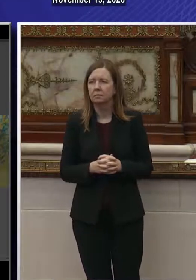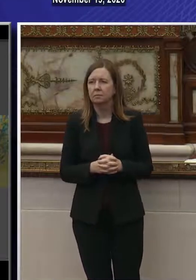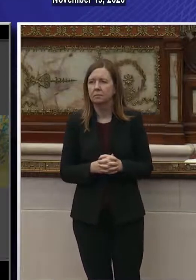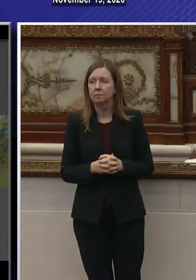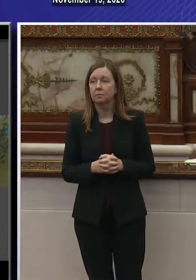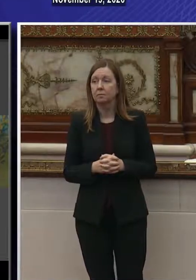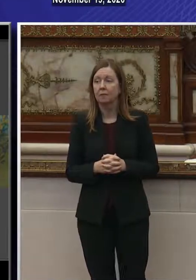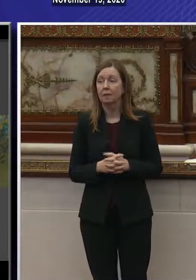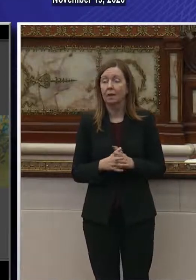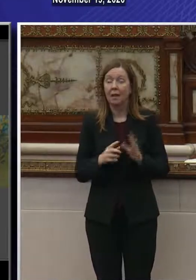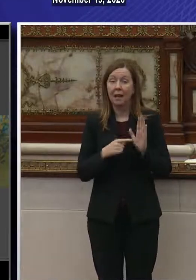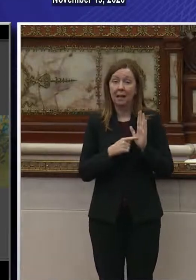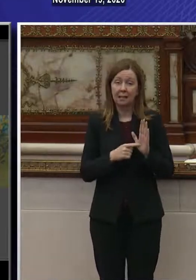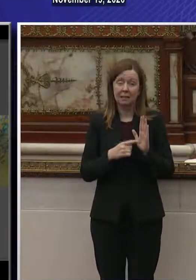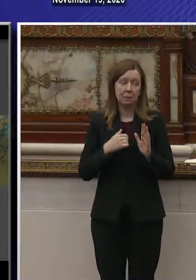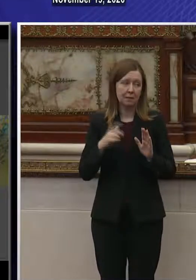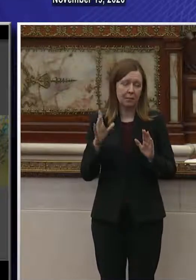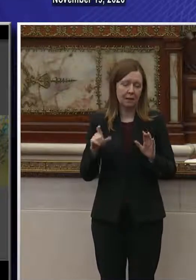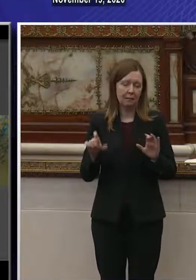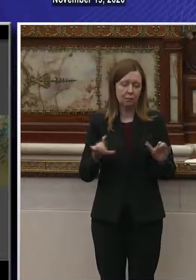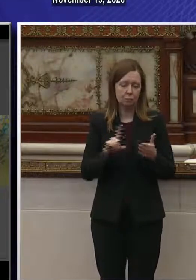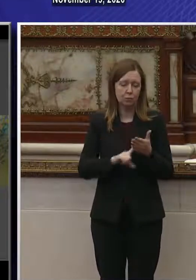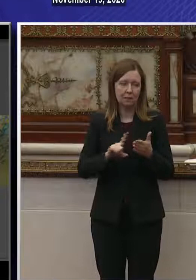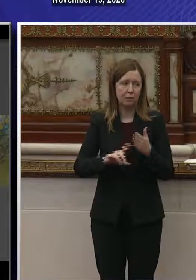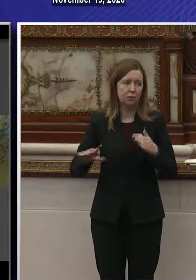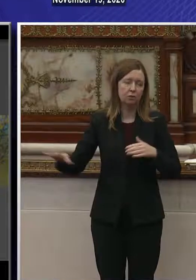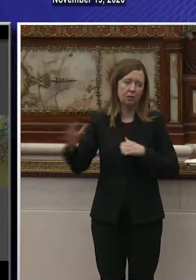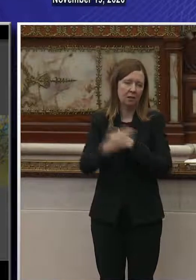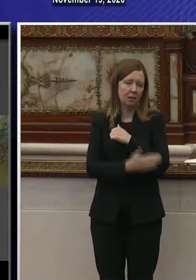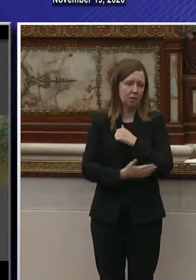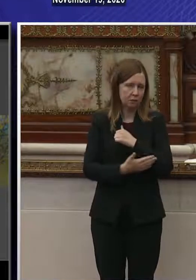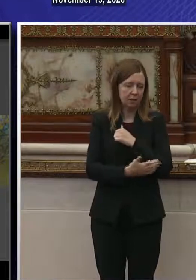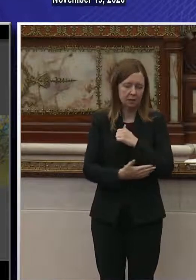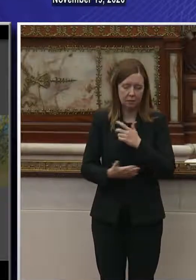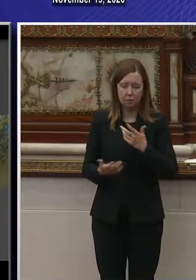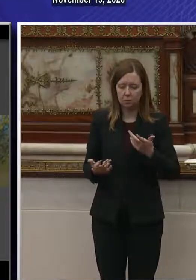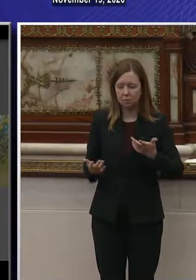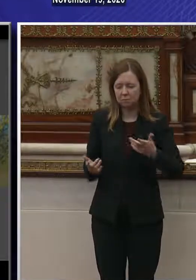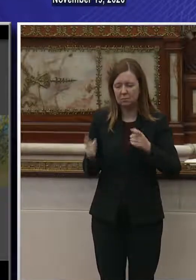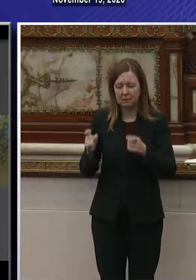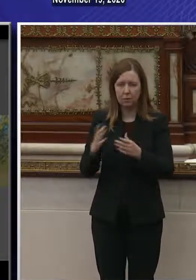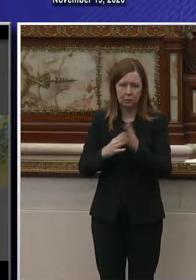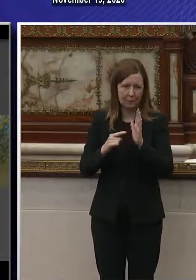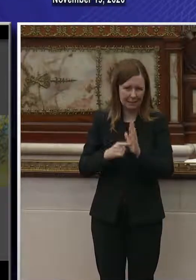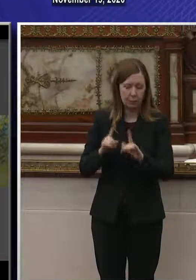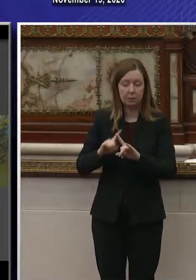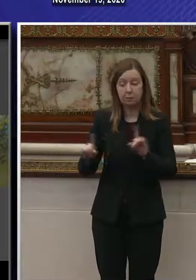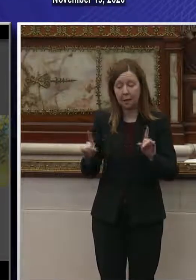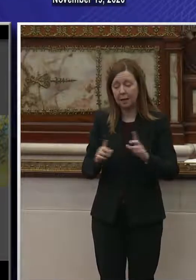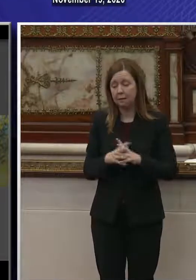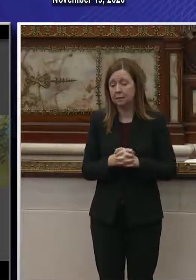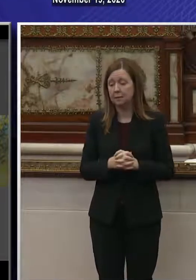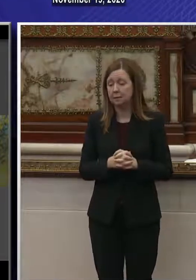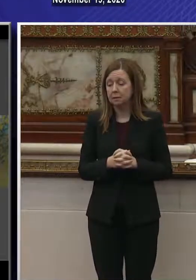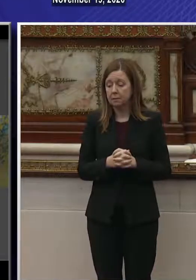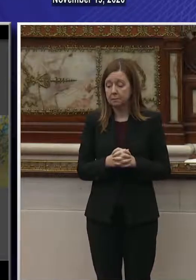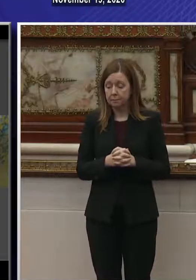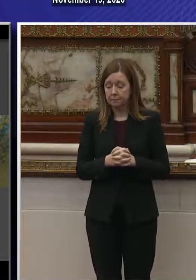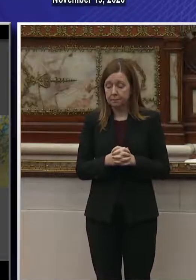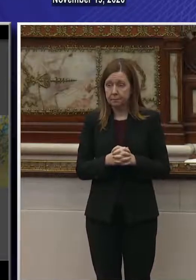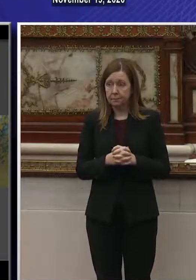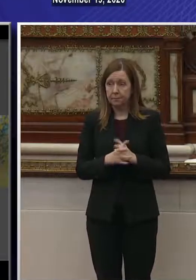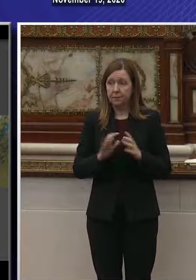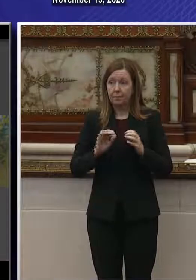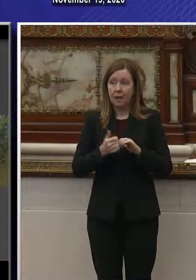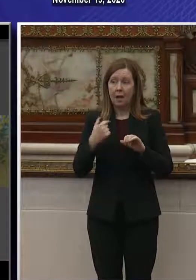For examples, I would have to do some research around the country to give you some. But what I can tell you in the way we